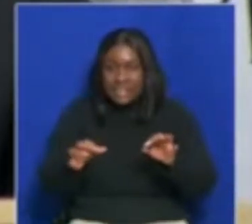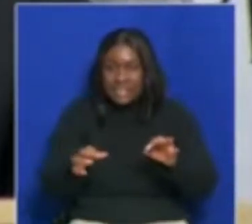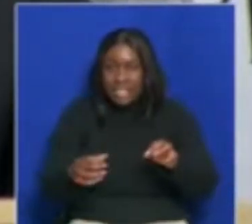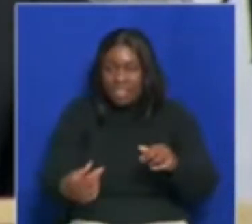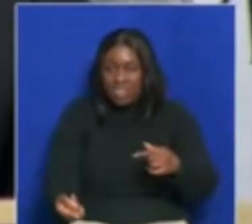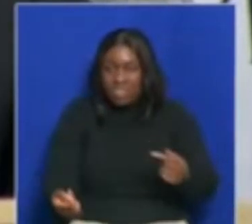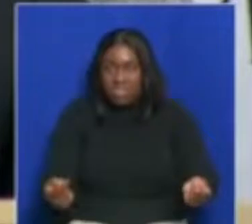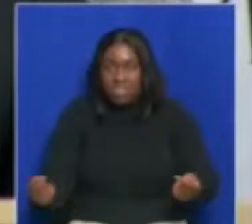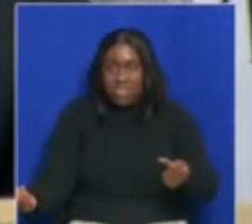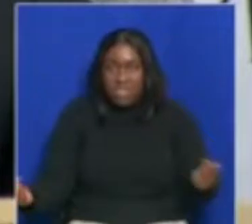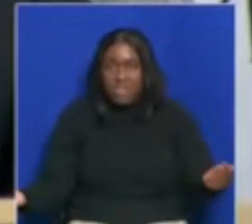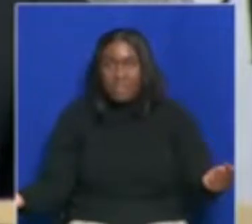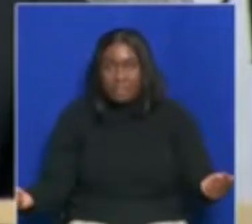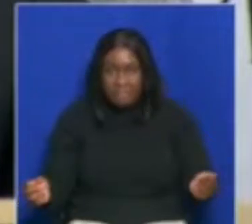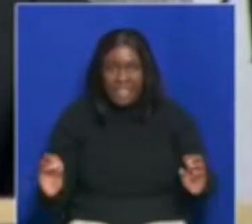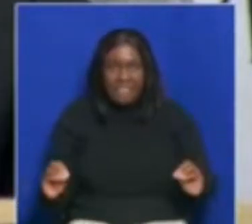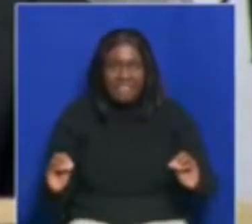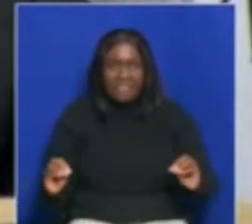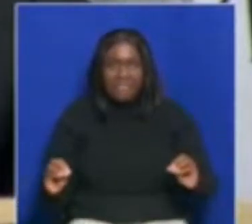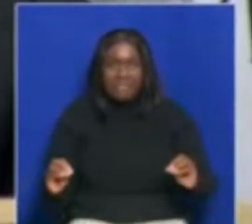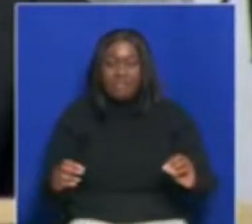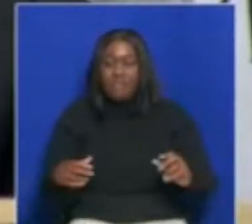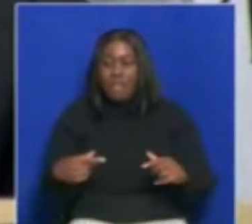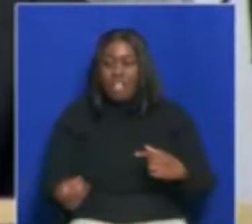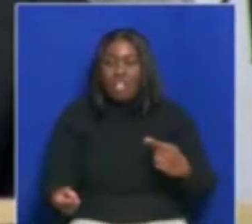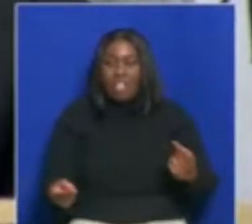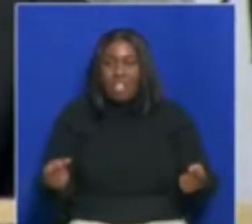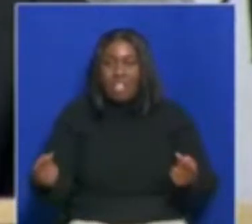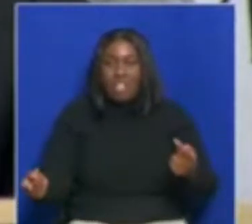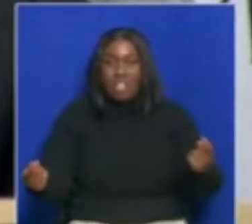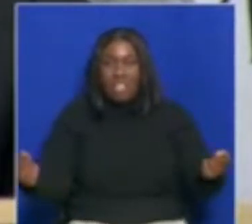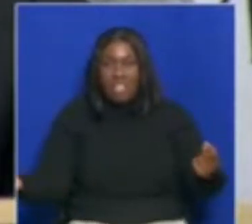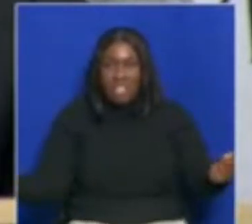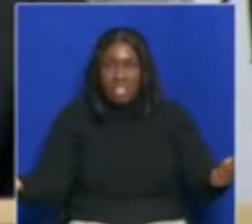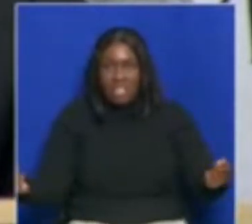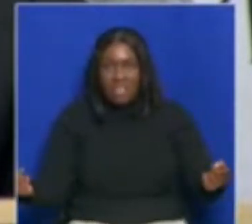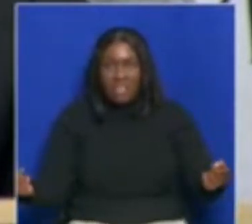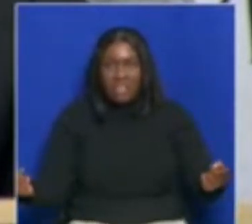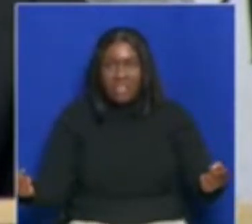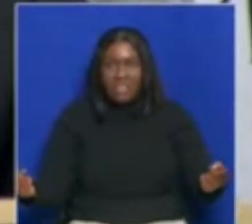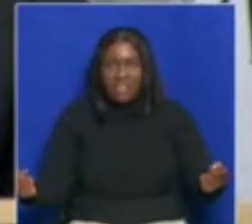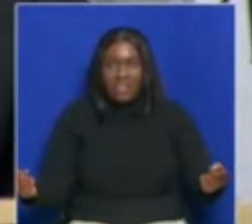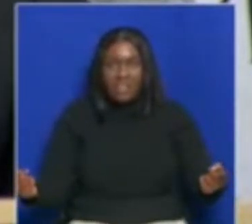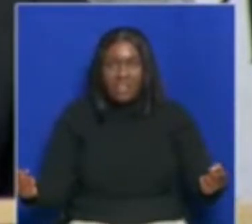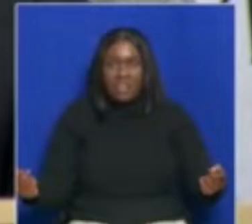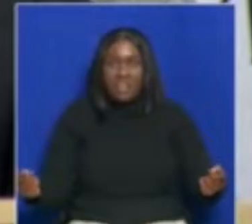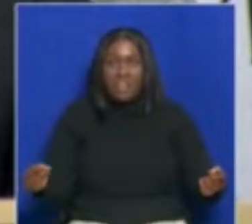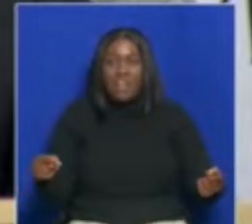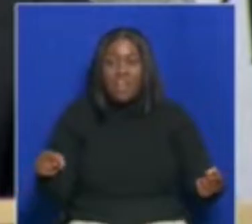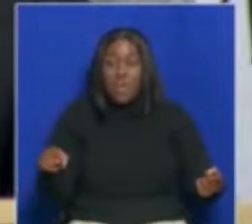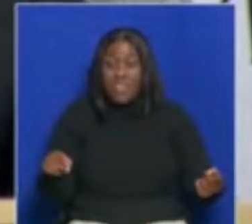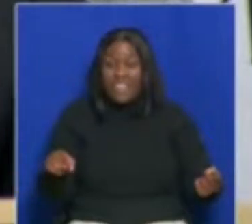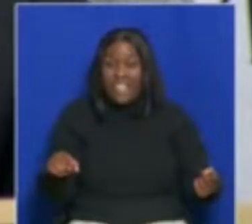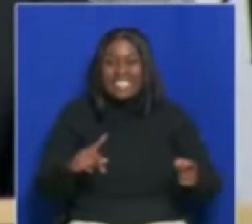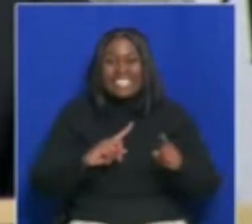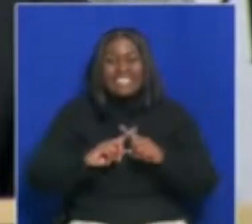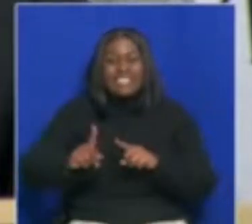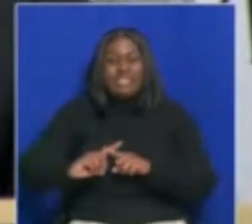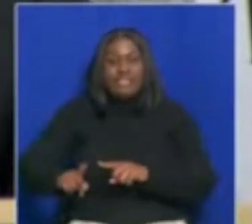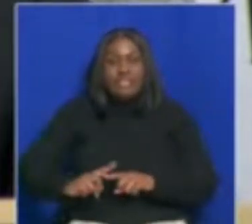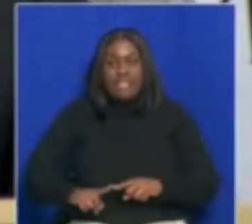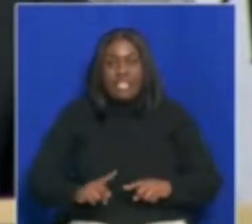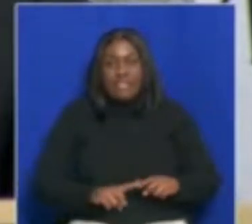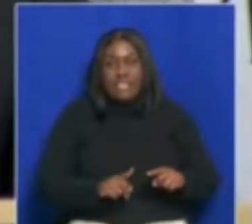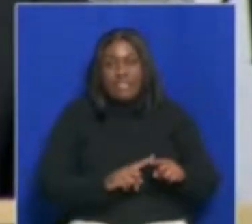evidence of the cartridges found at the fire on the scene of those various cartridges is still being